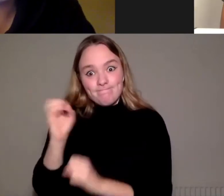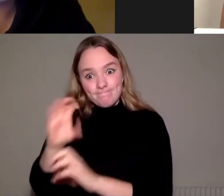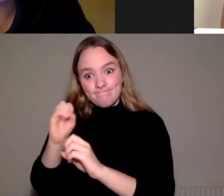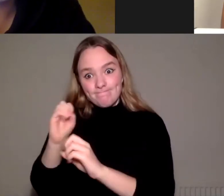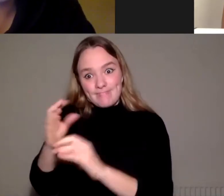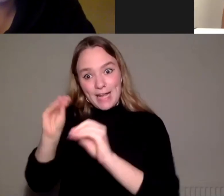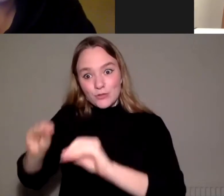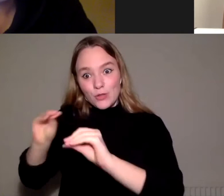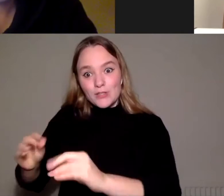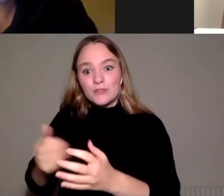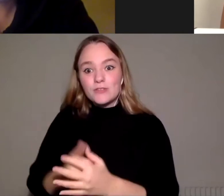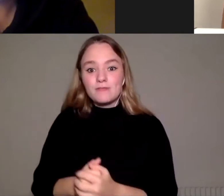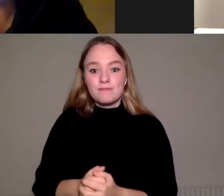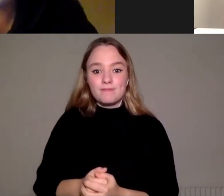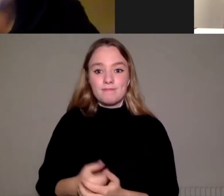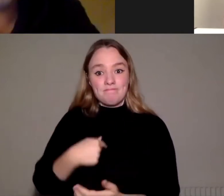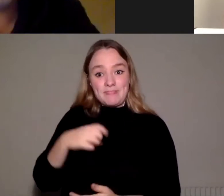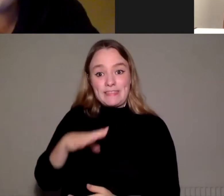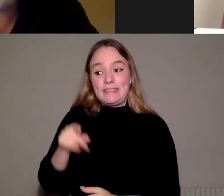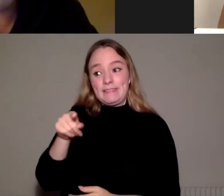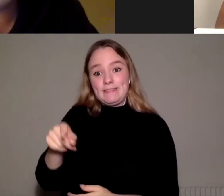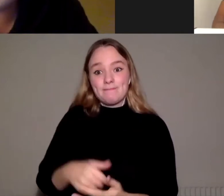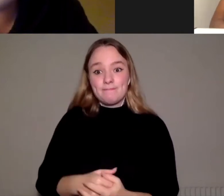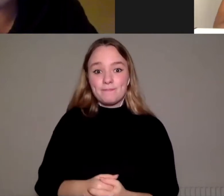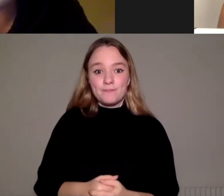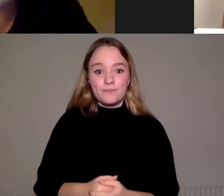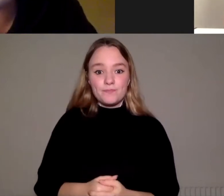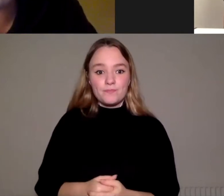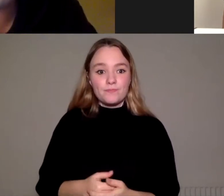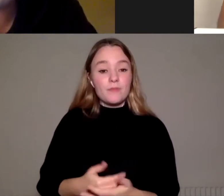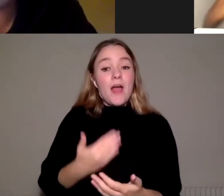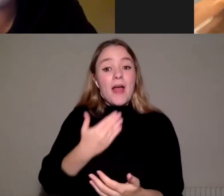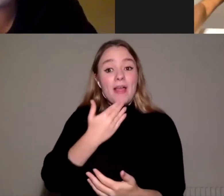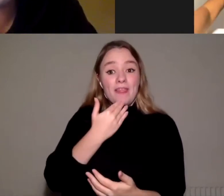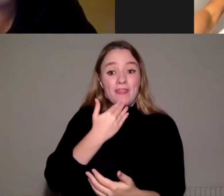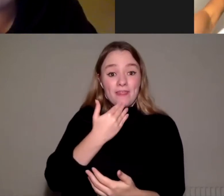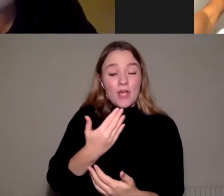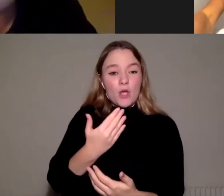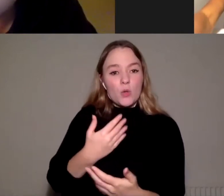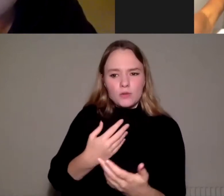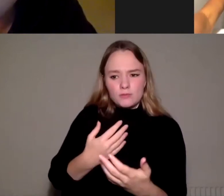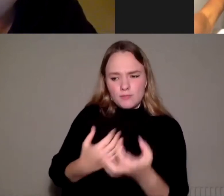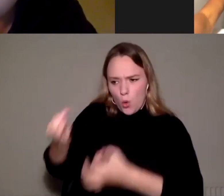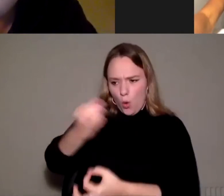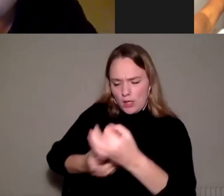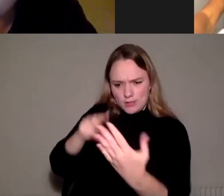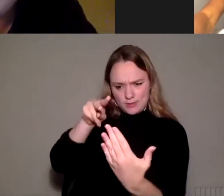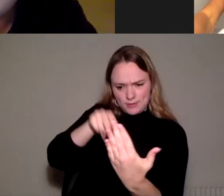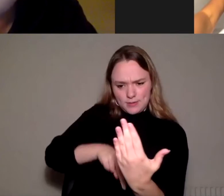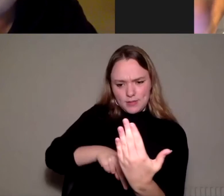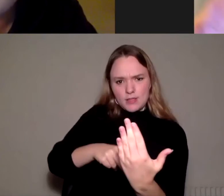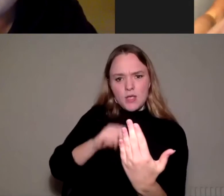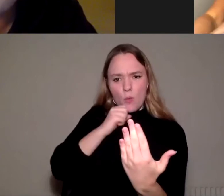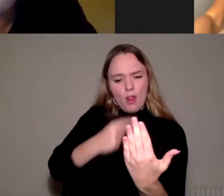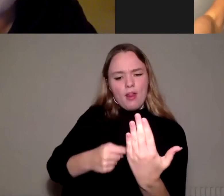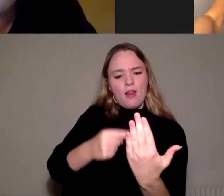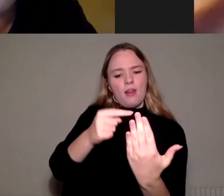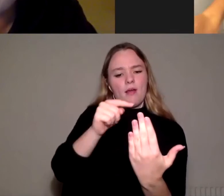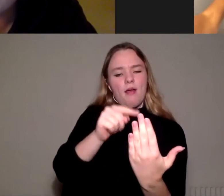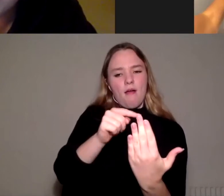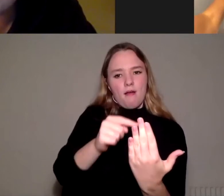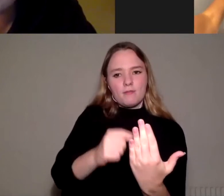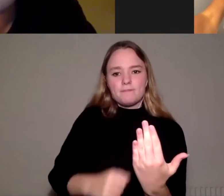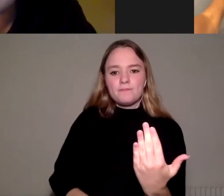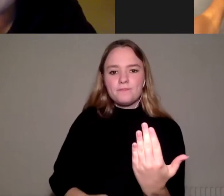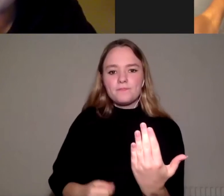really. Wow, thank you. I can see questions coming in already, so I'm going to just scroll up to the first one. Let's have a look. I've